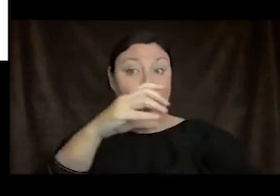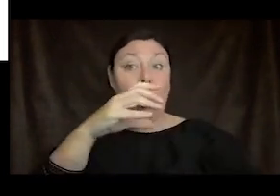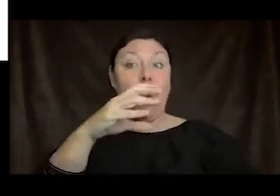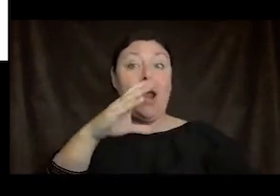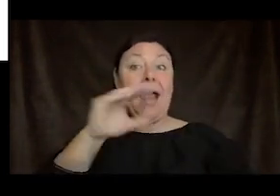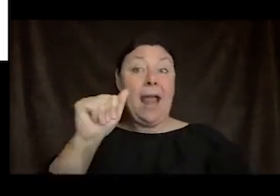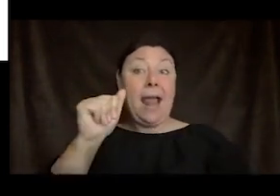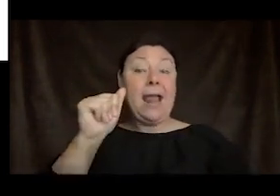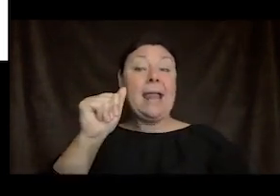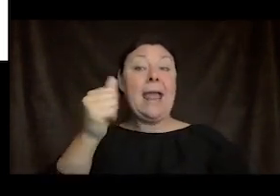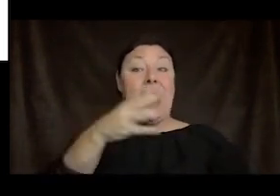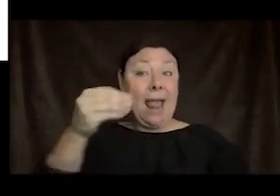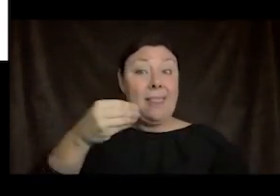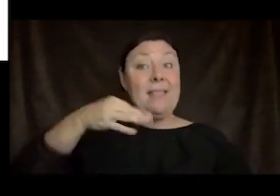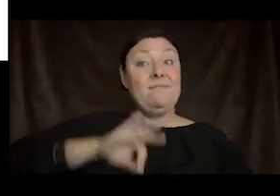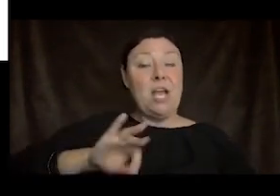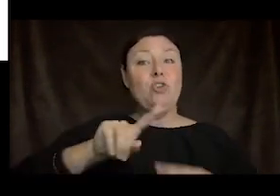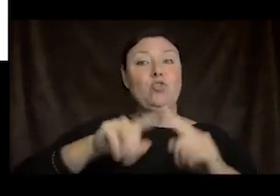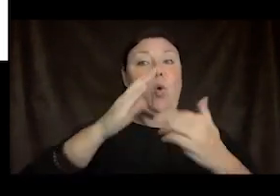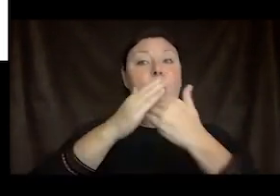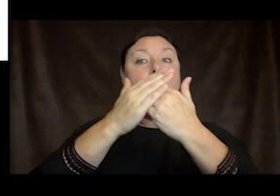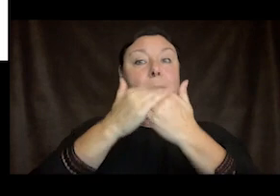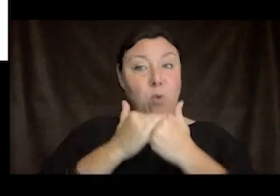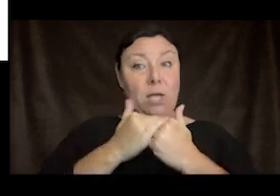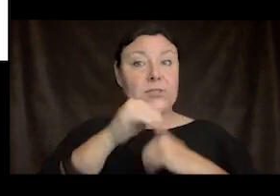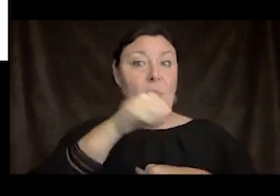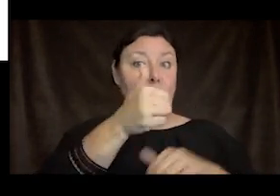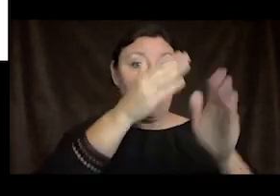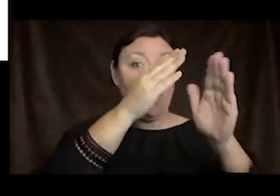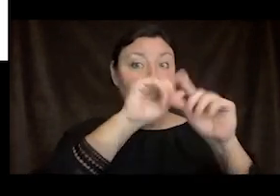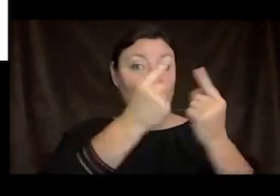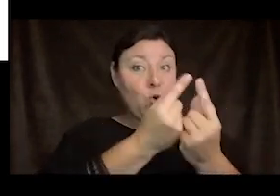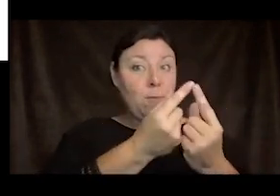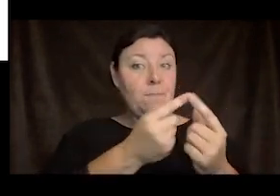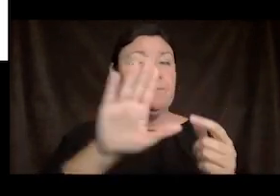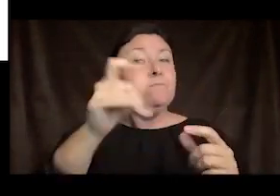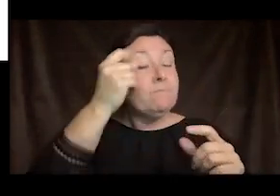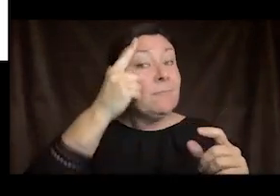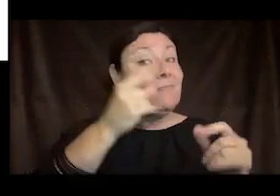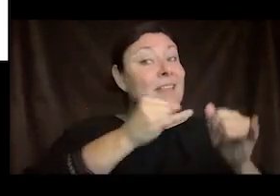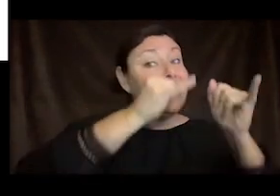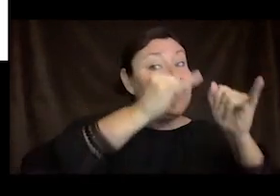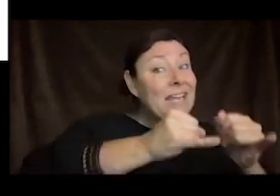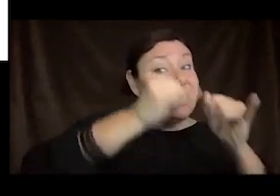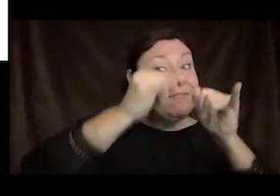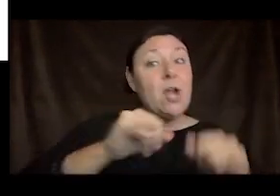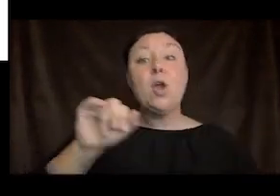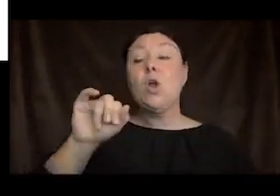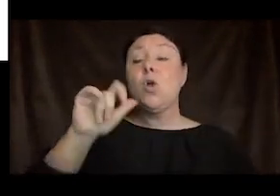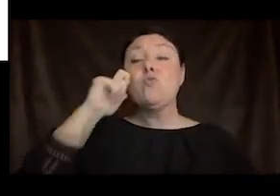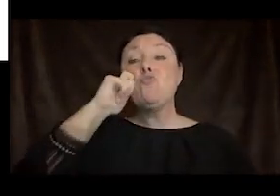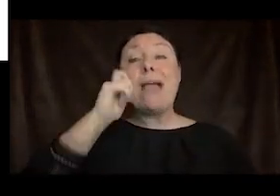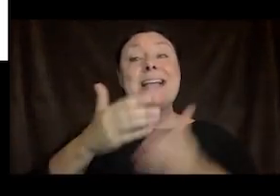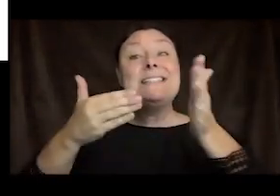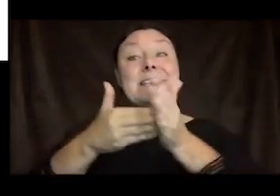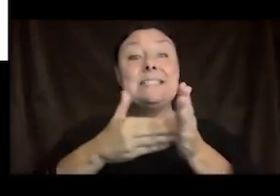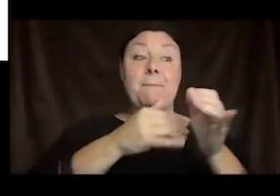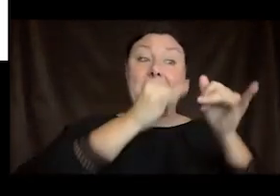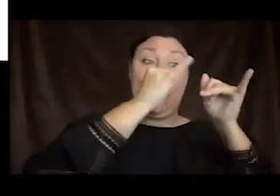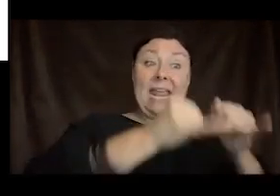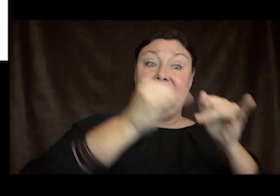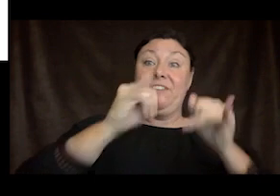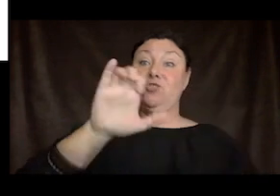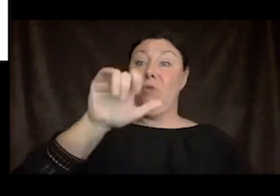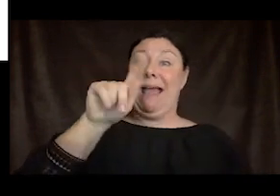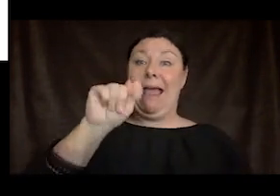group? Now, individually, you might see that. Remember, we want to make sure that we are not reducing racism to just the individual